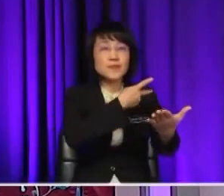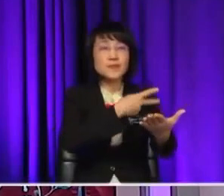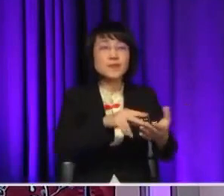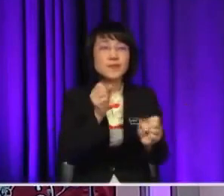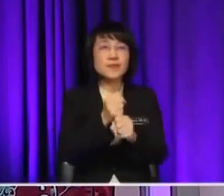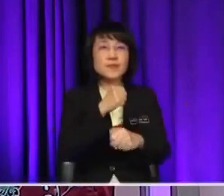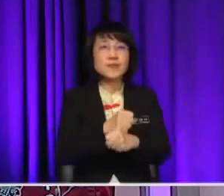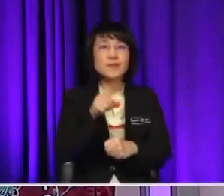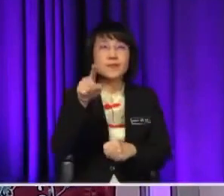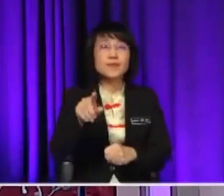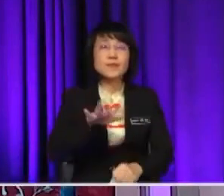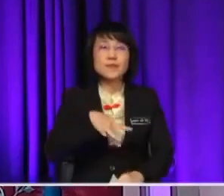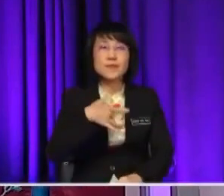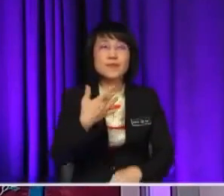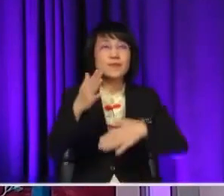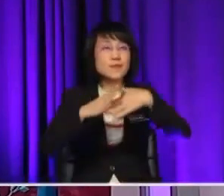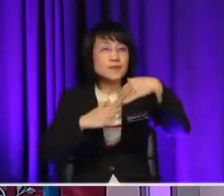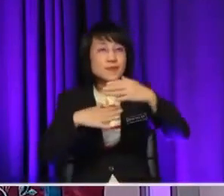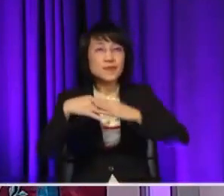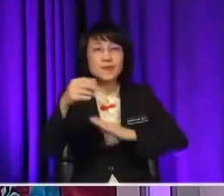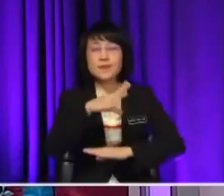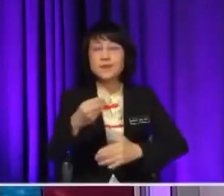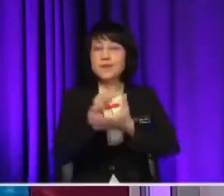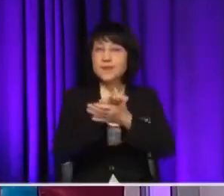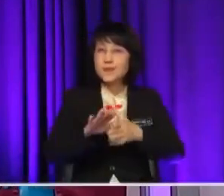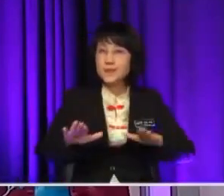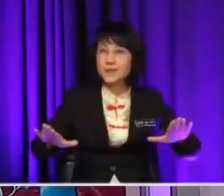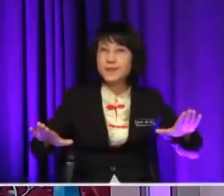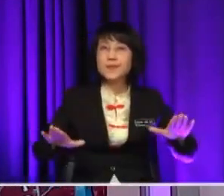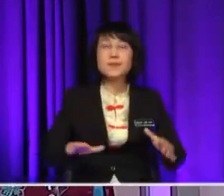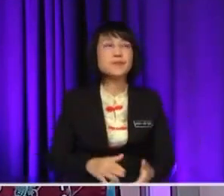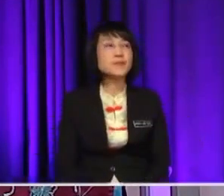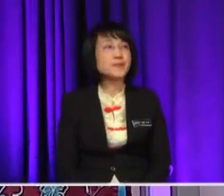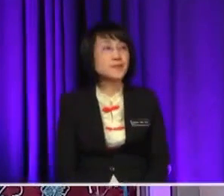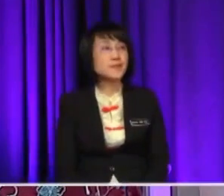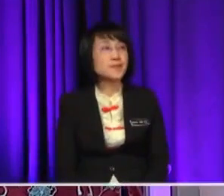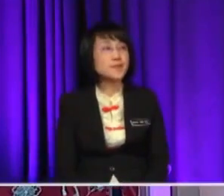makes you feel safe in these two stanzas?